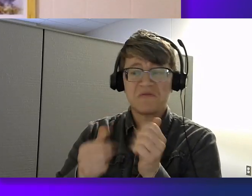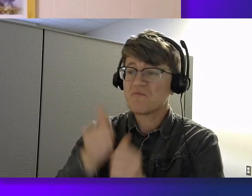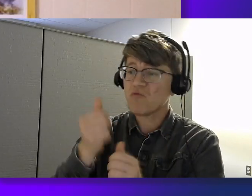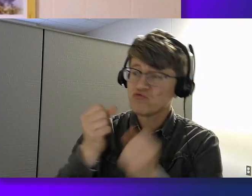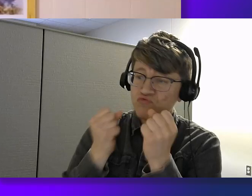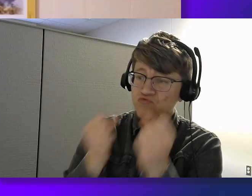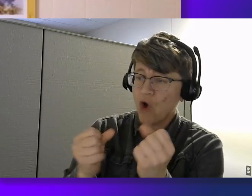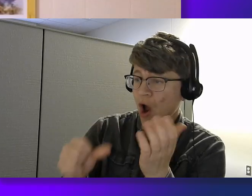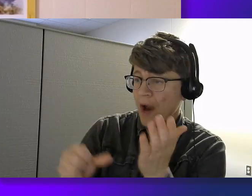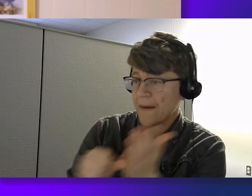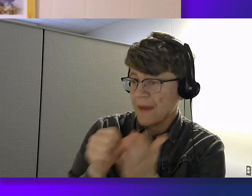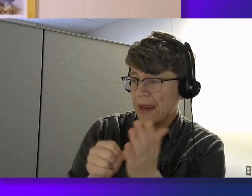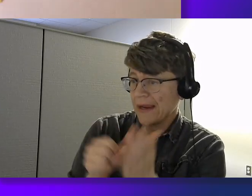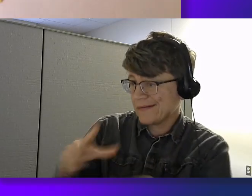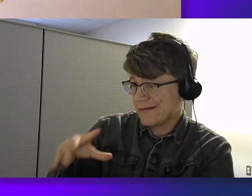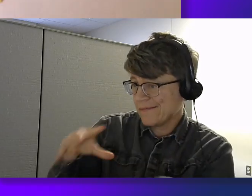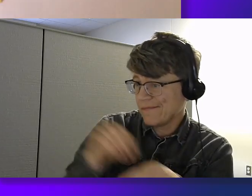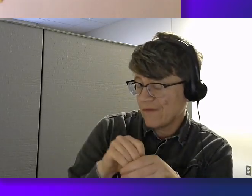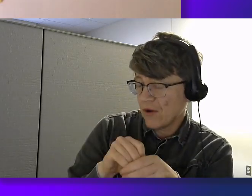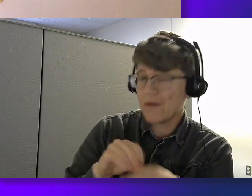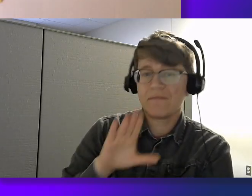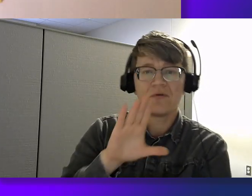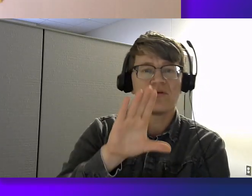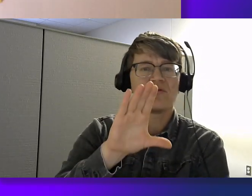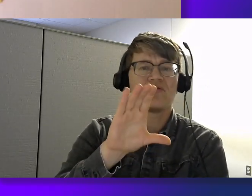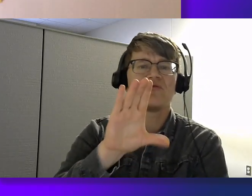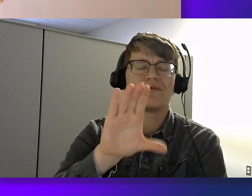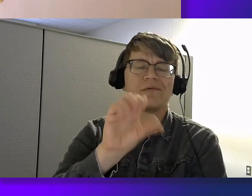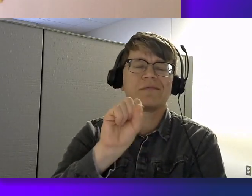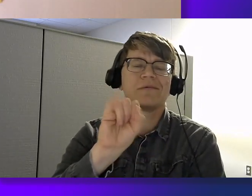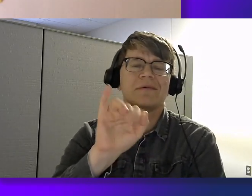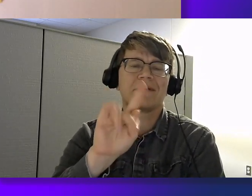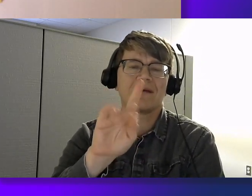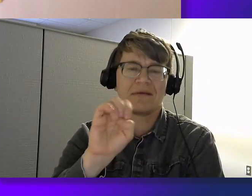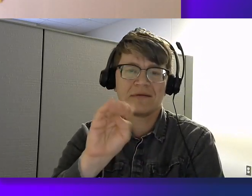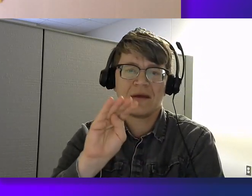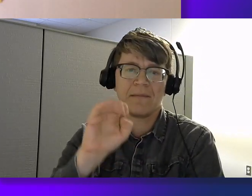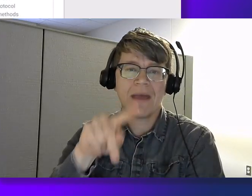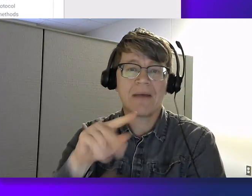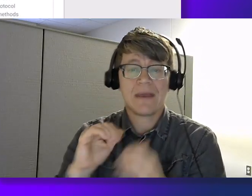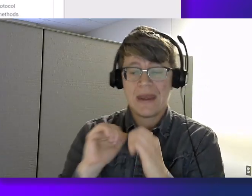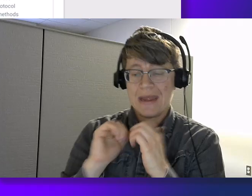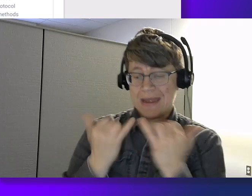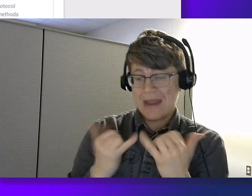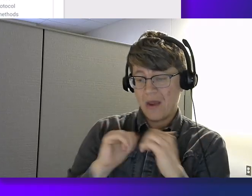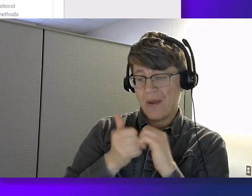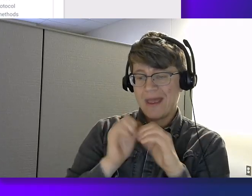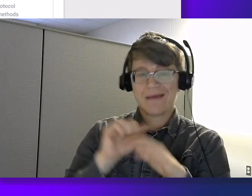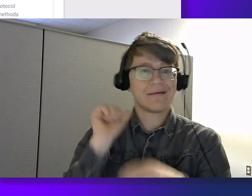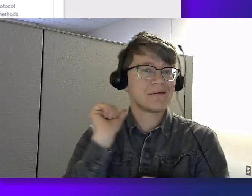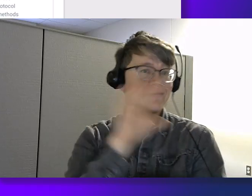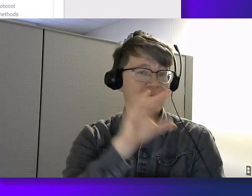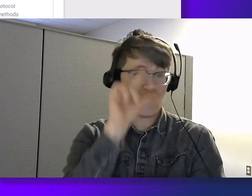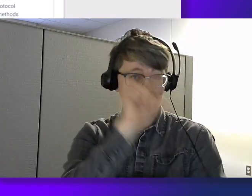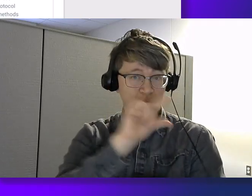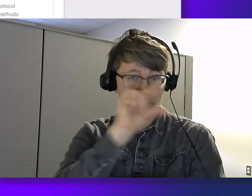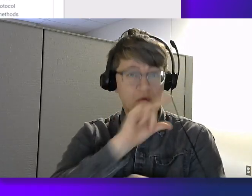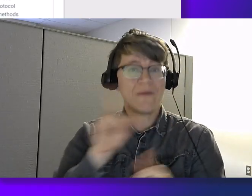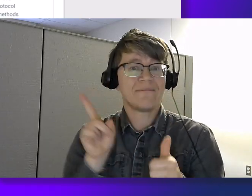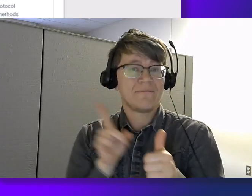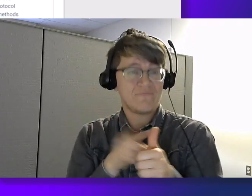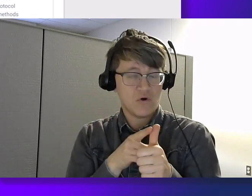included in your new XML sitemap. Now, let's walk through how to submit your sitemap to Google. First, sign into Google Search